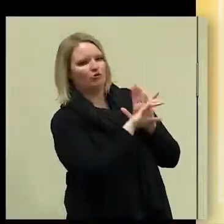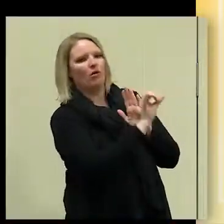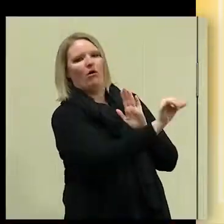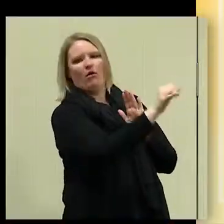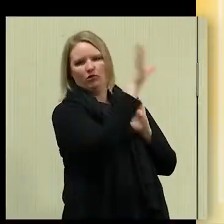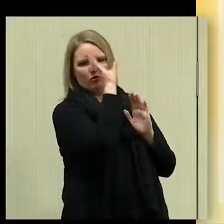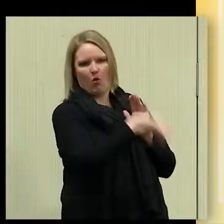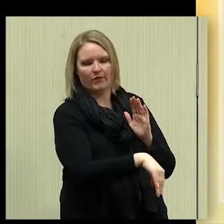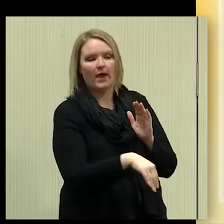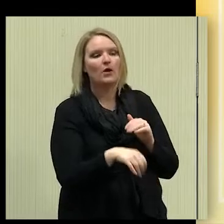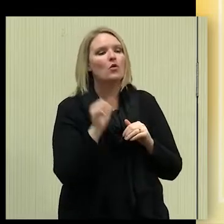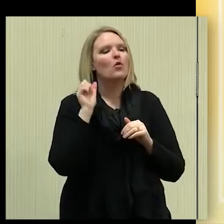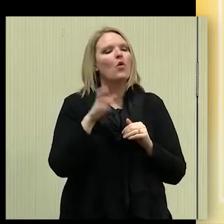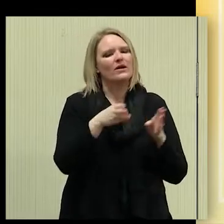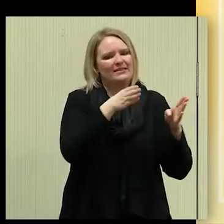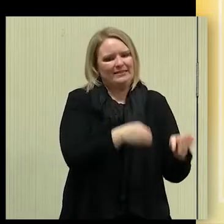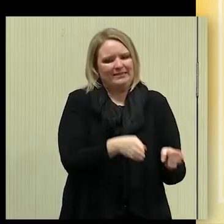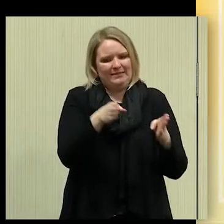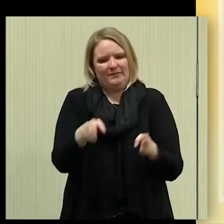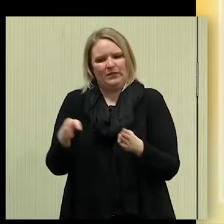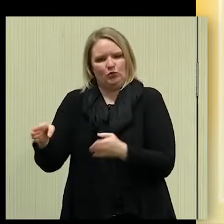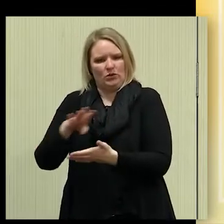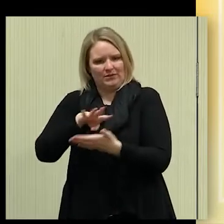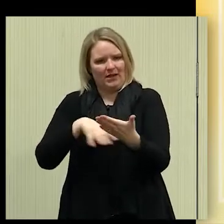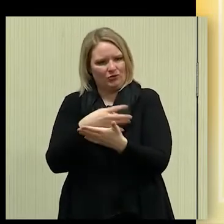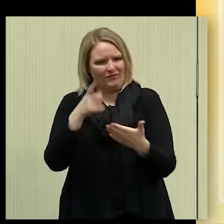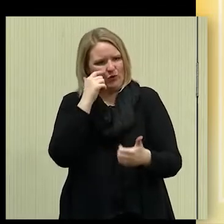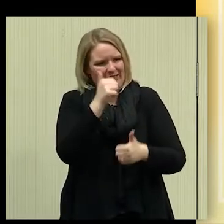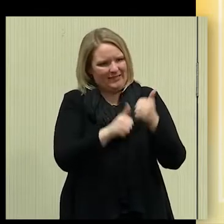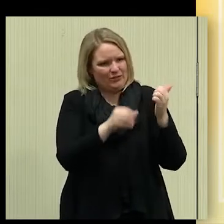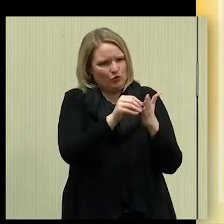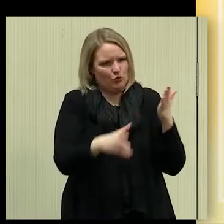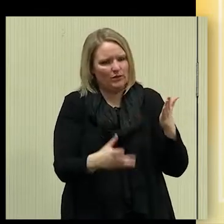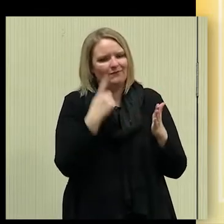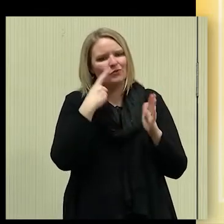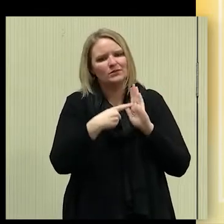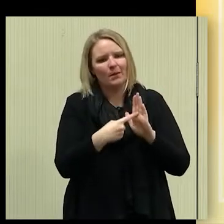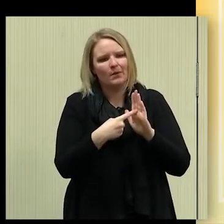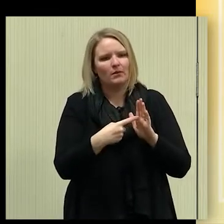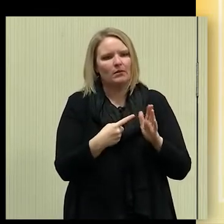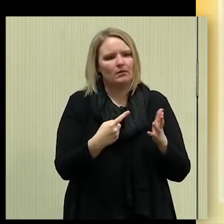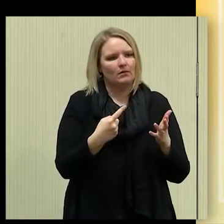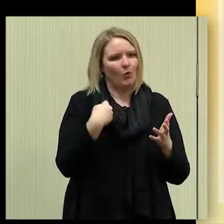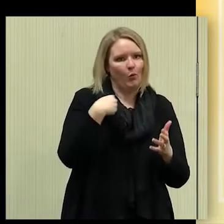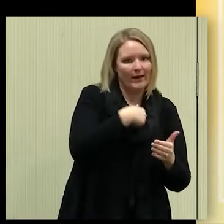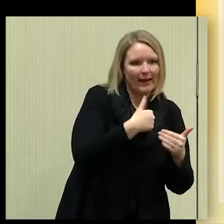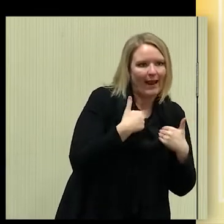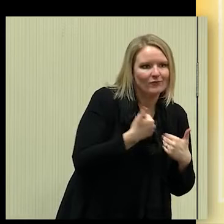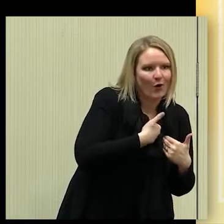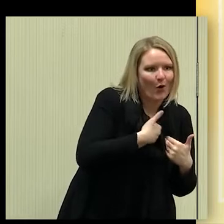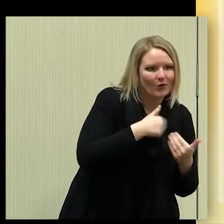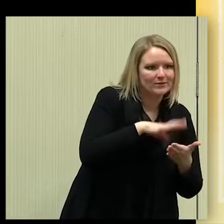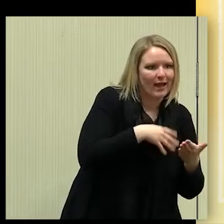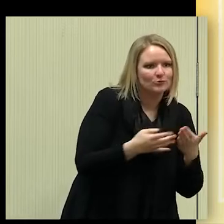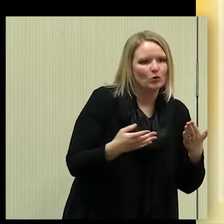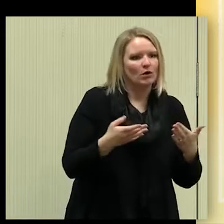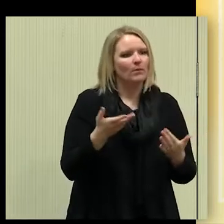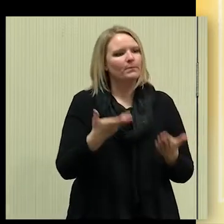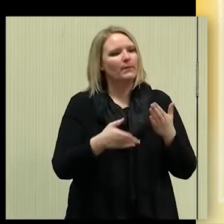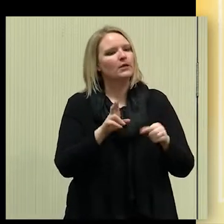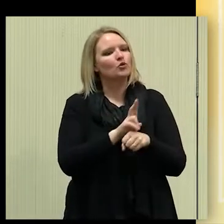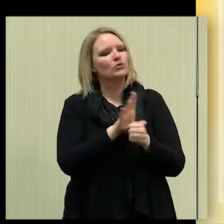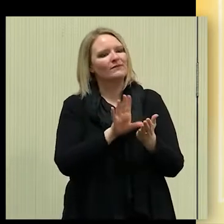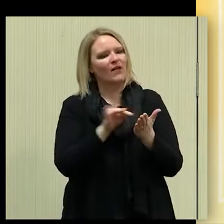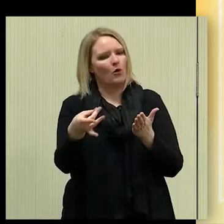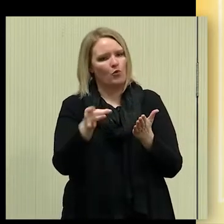you might have individual schedules for the students with whom you work, like we have our own individual schedule book. And you may use things like Velcro so